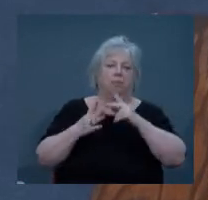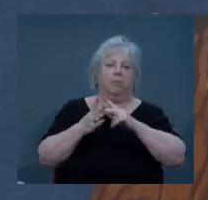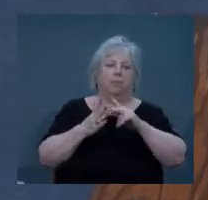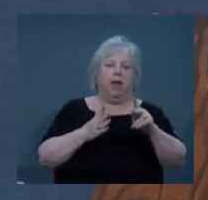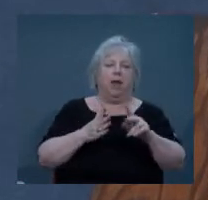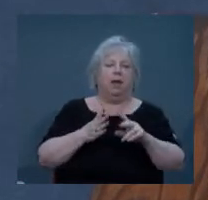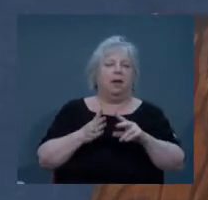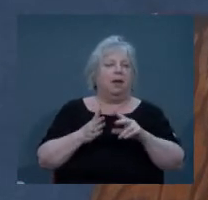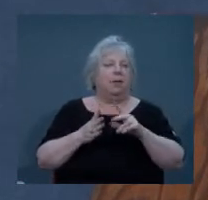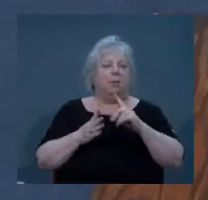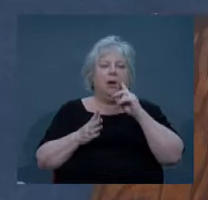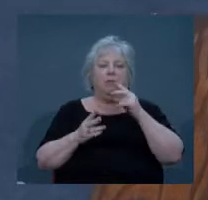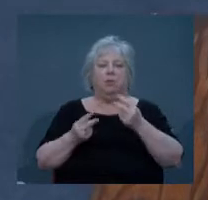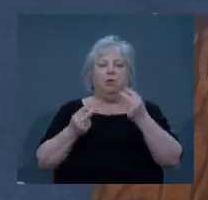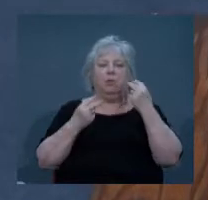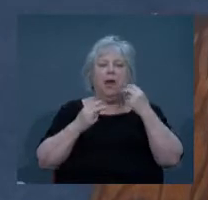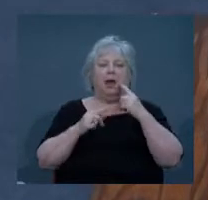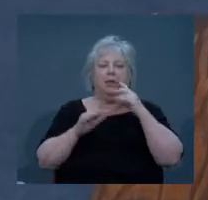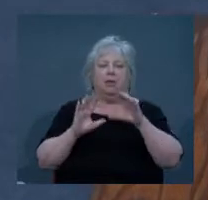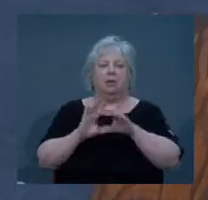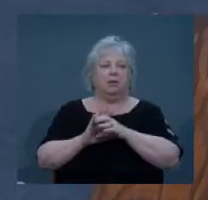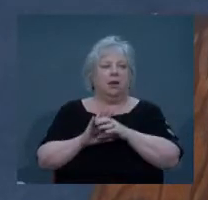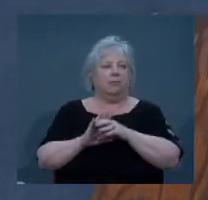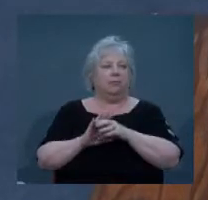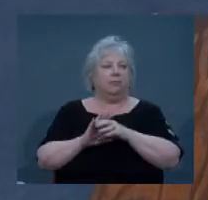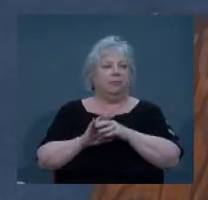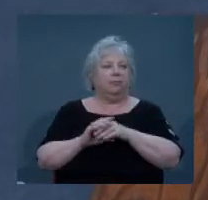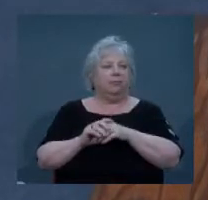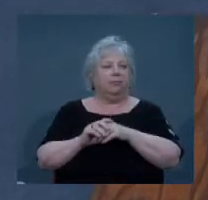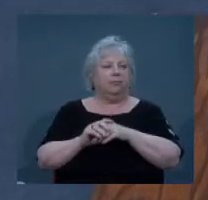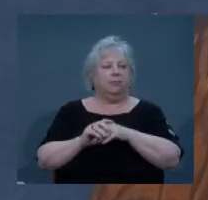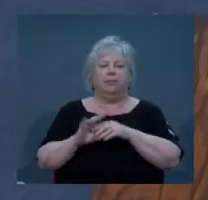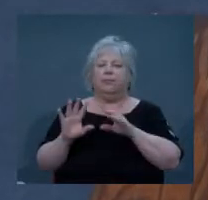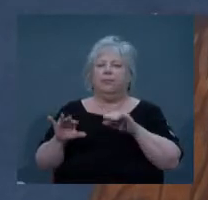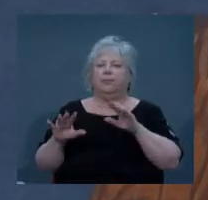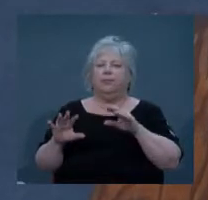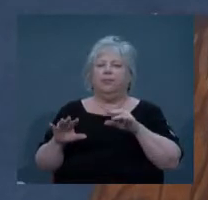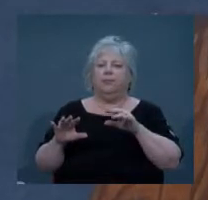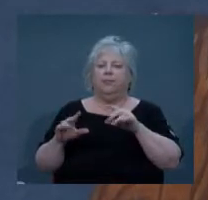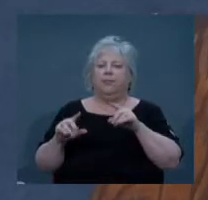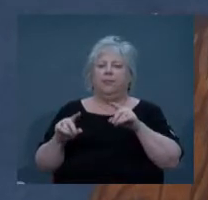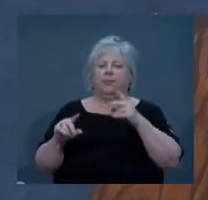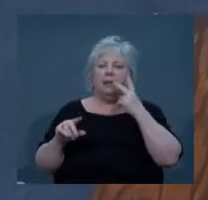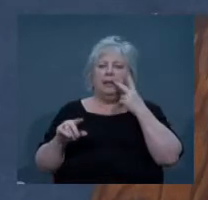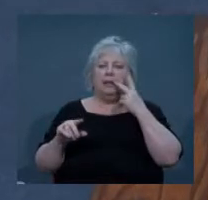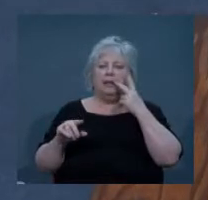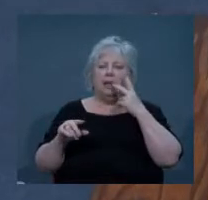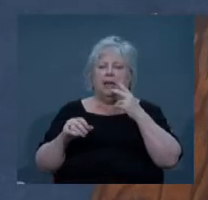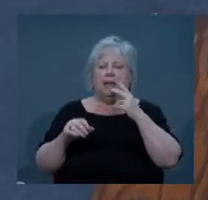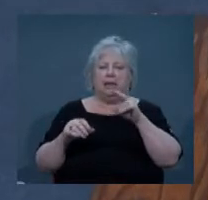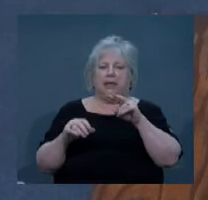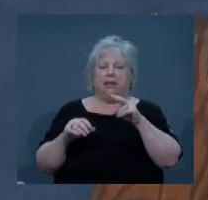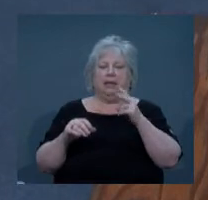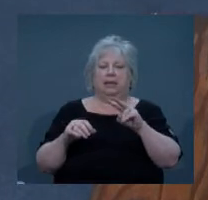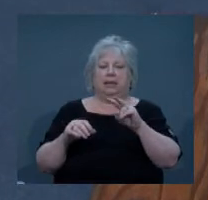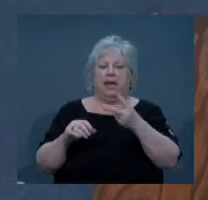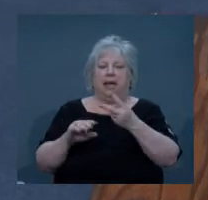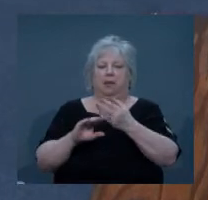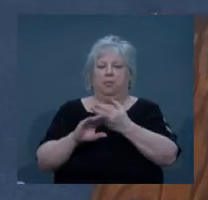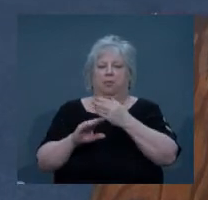slide, hold on just a second. Allie, go to the second to the last slide.